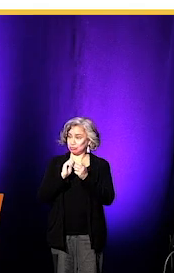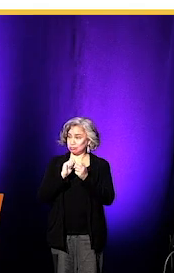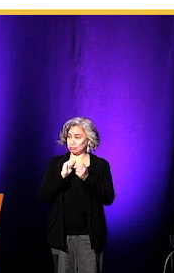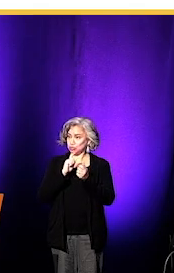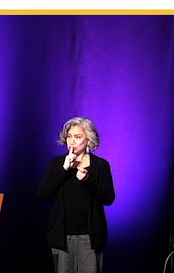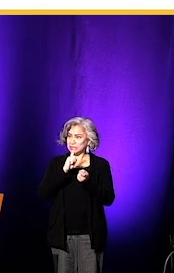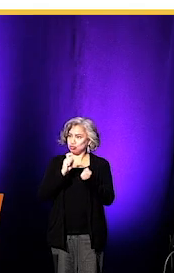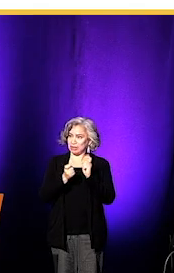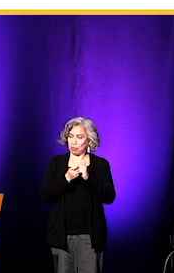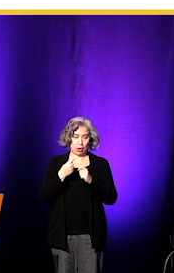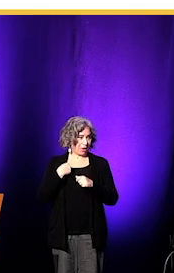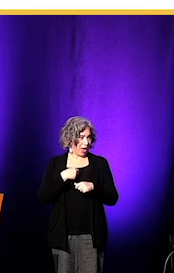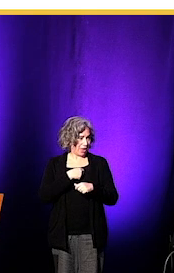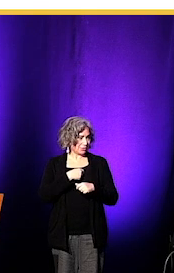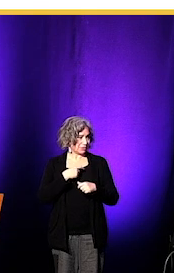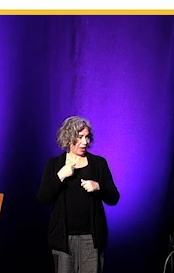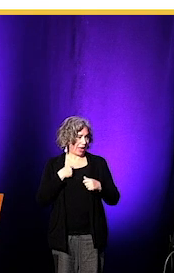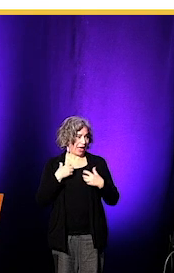Redes.